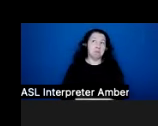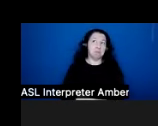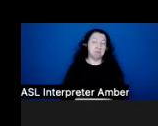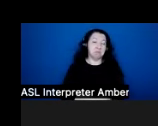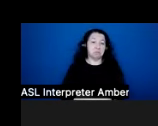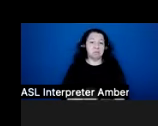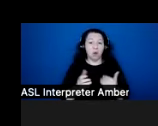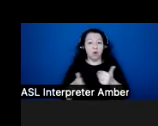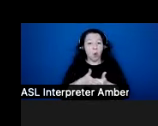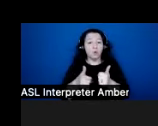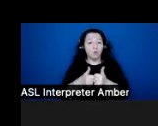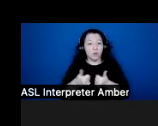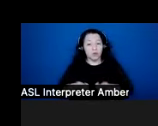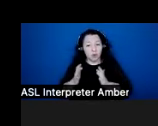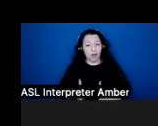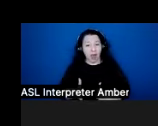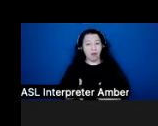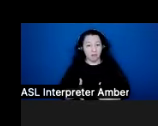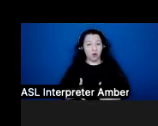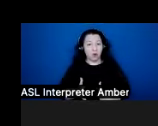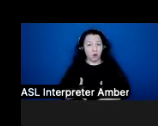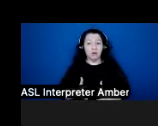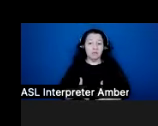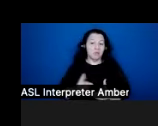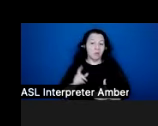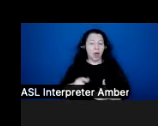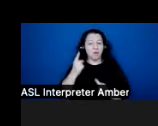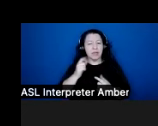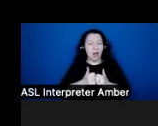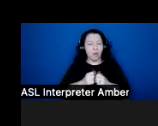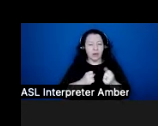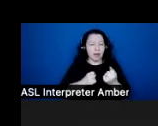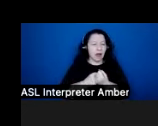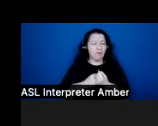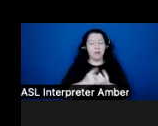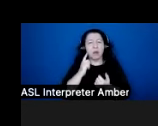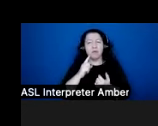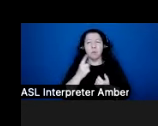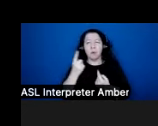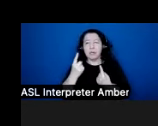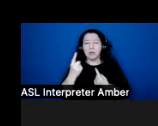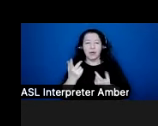close with the survivor and thinking about how we can help advocate for thinking about like,